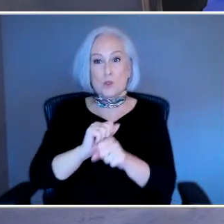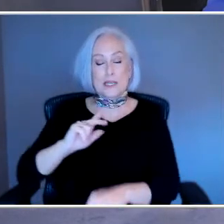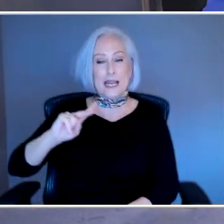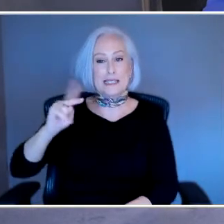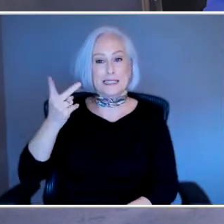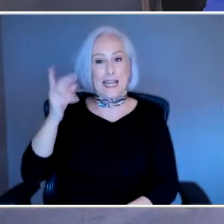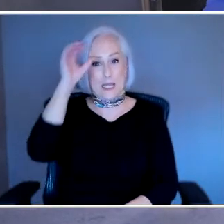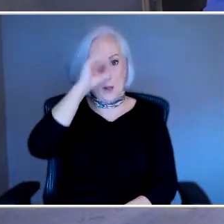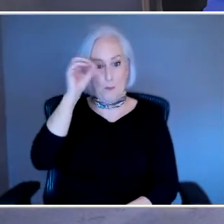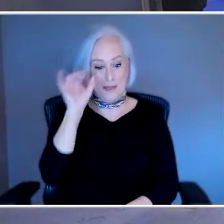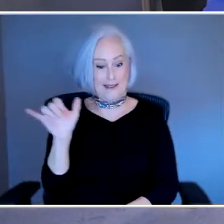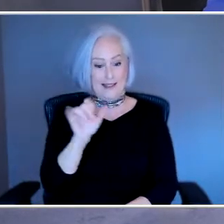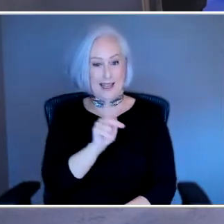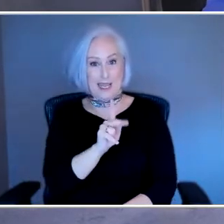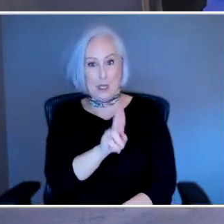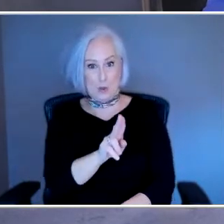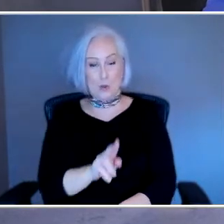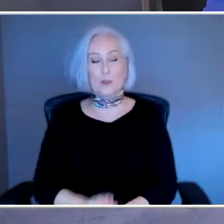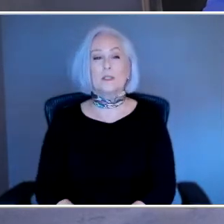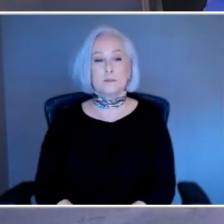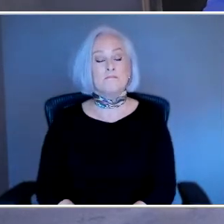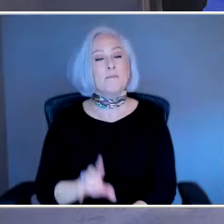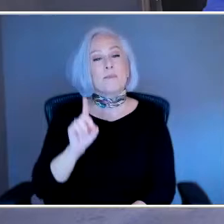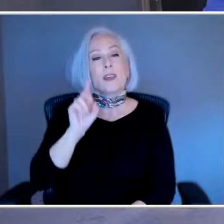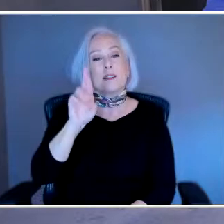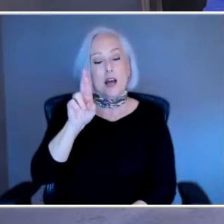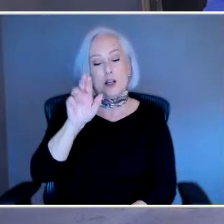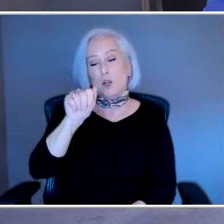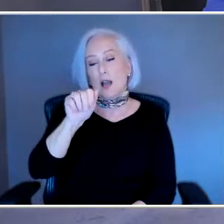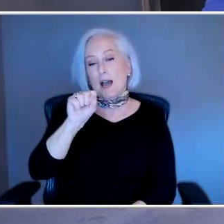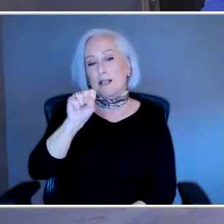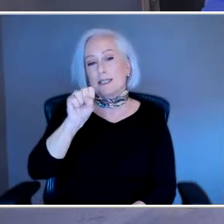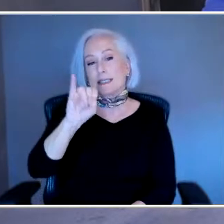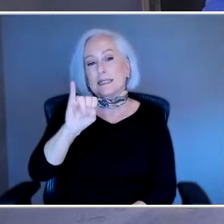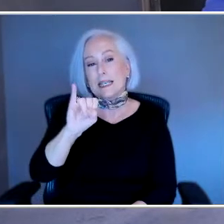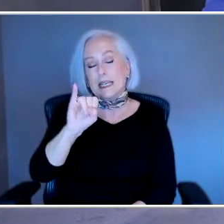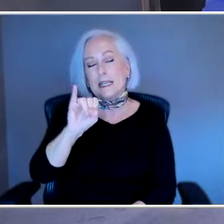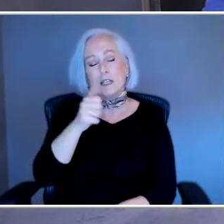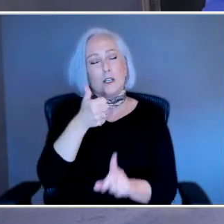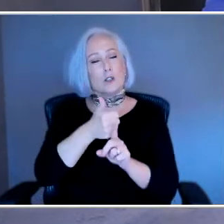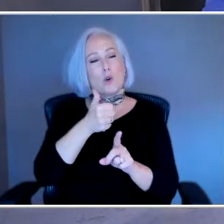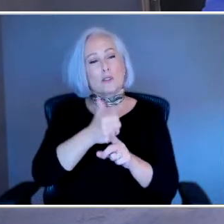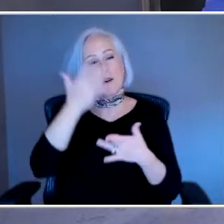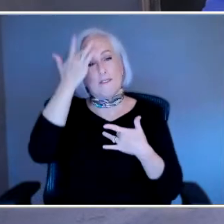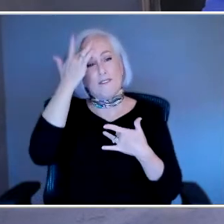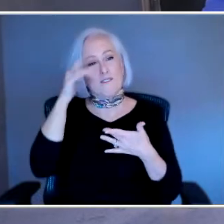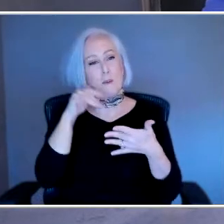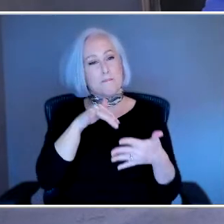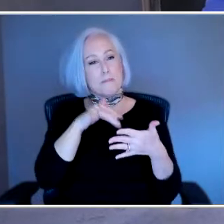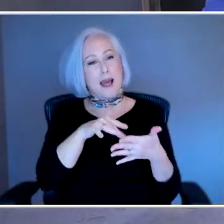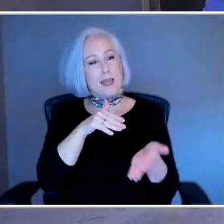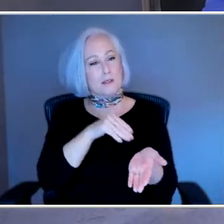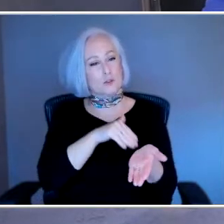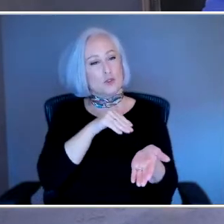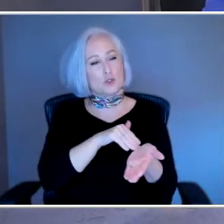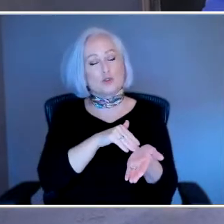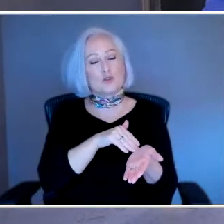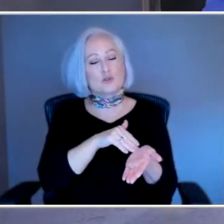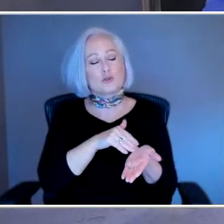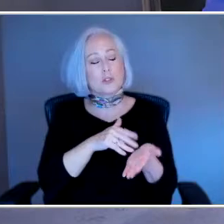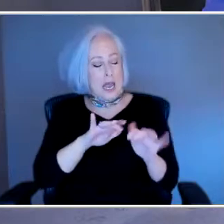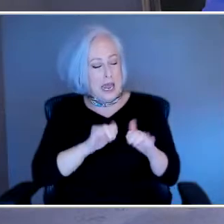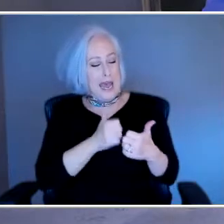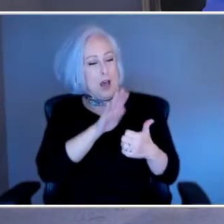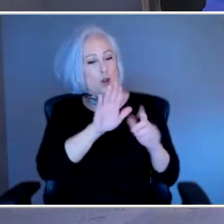Ossie, as a pathologist, help us understand how the team here is able to find things that maybe other places might